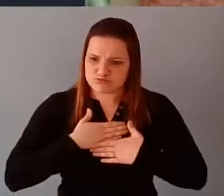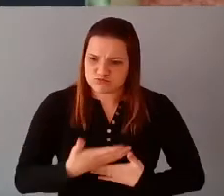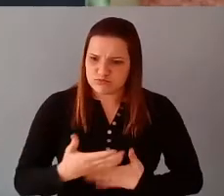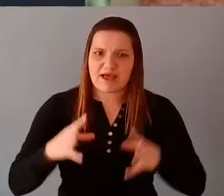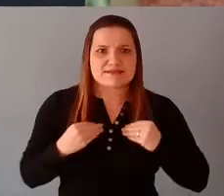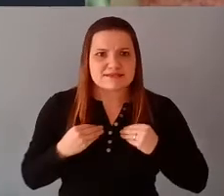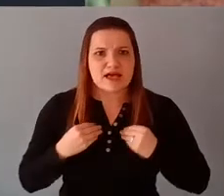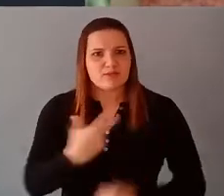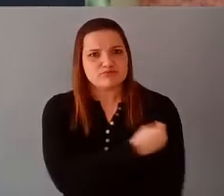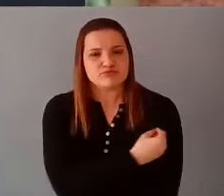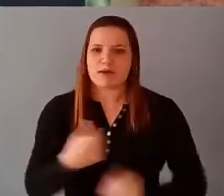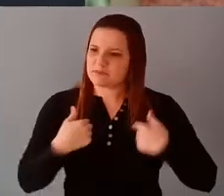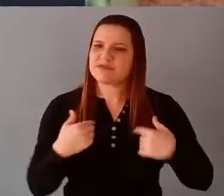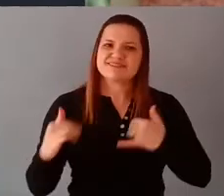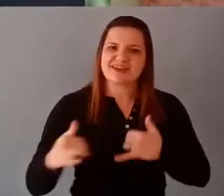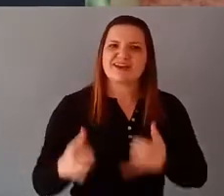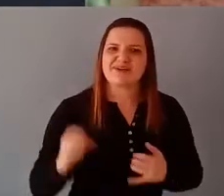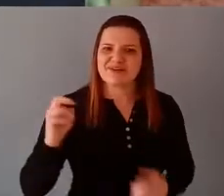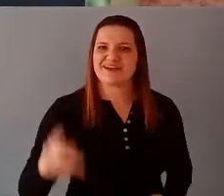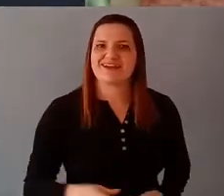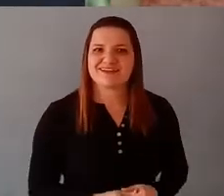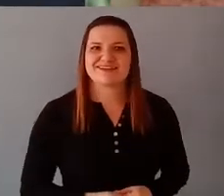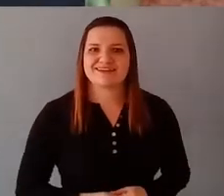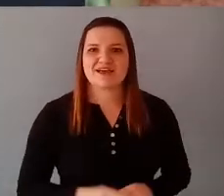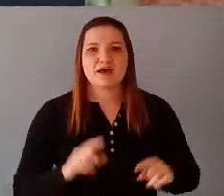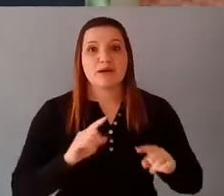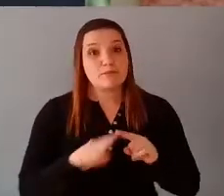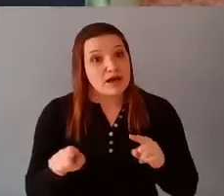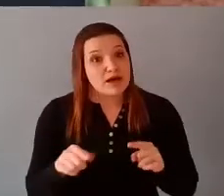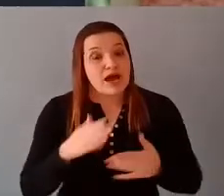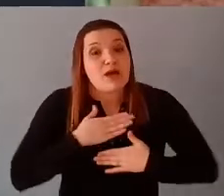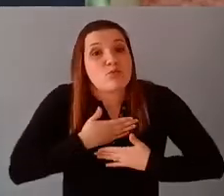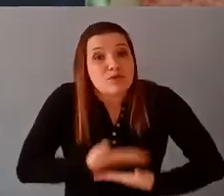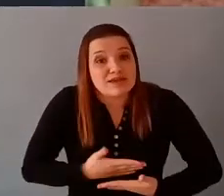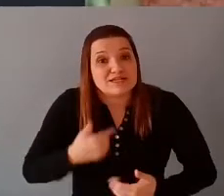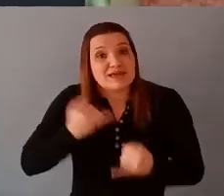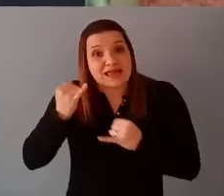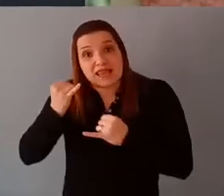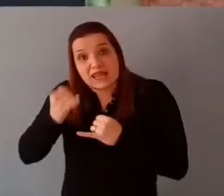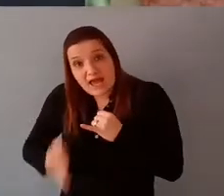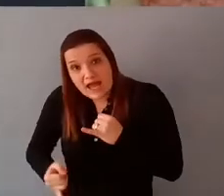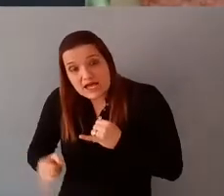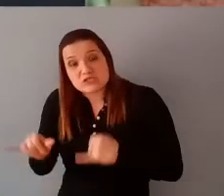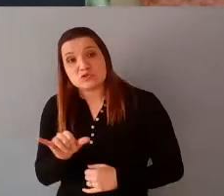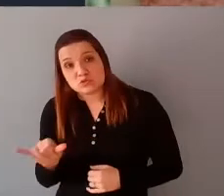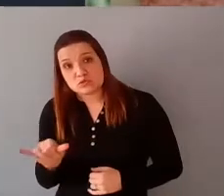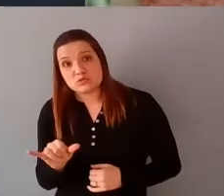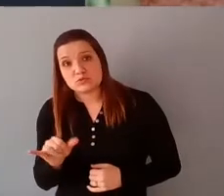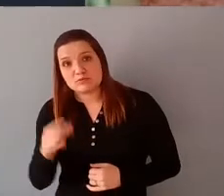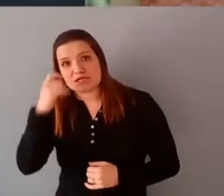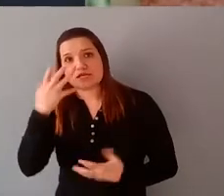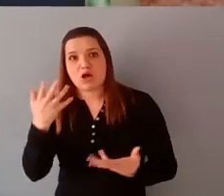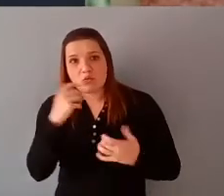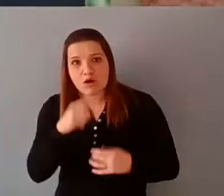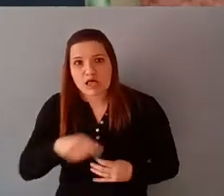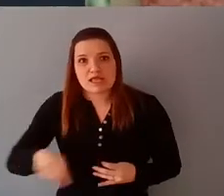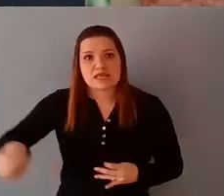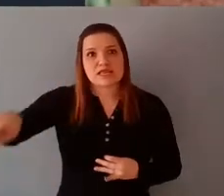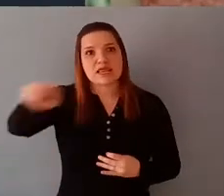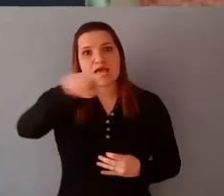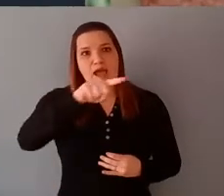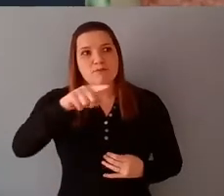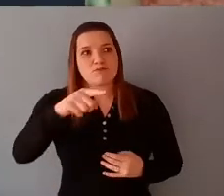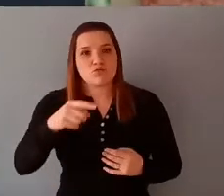I. But I'm also willing to go last because I want those that have the greatest risk